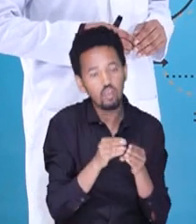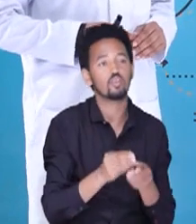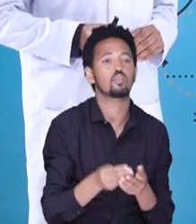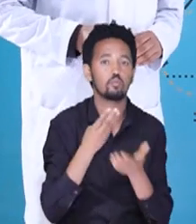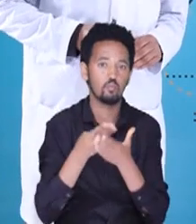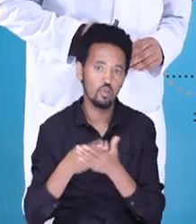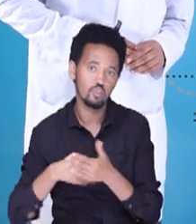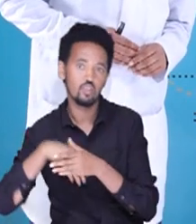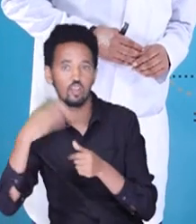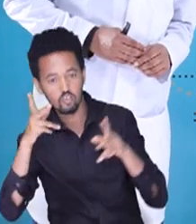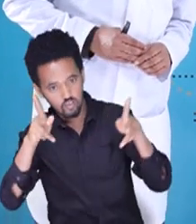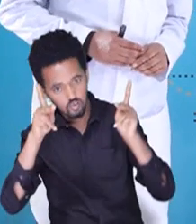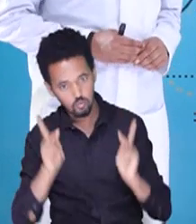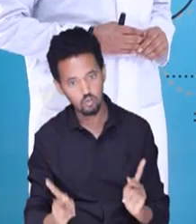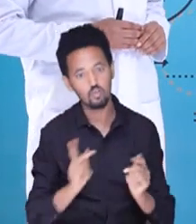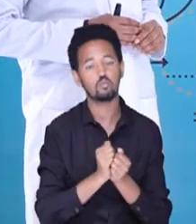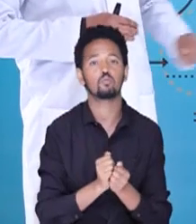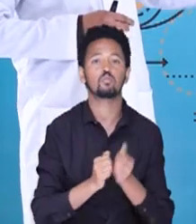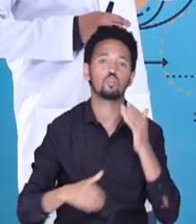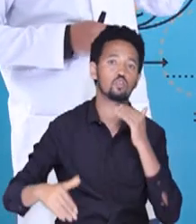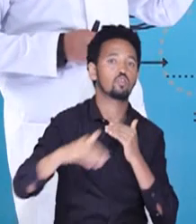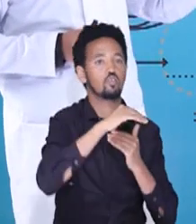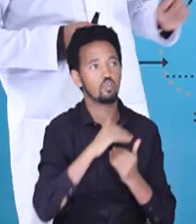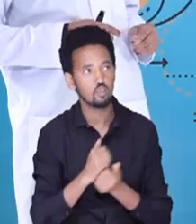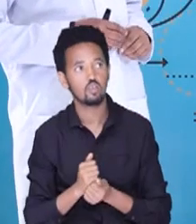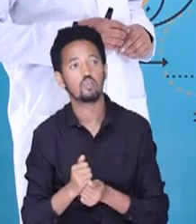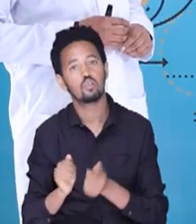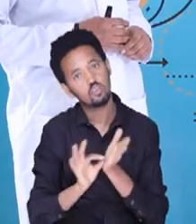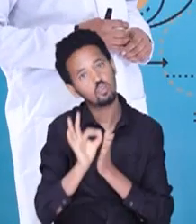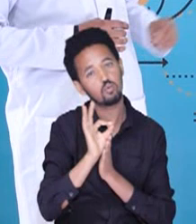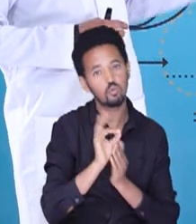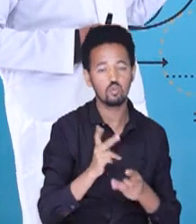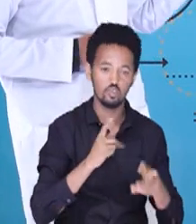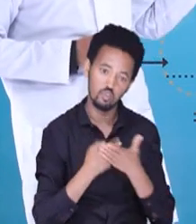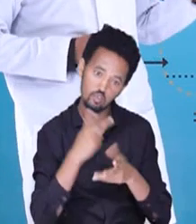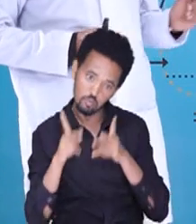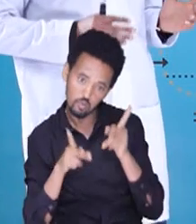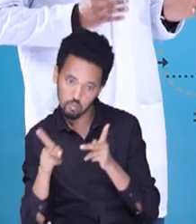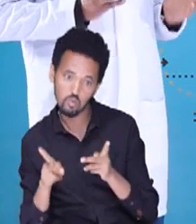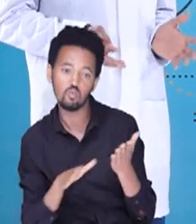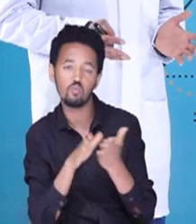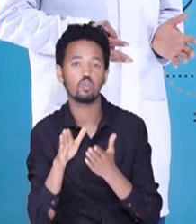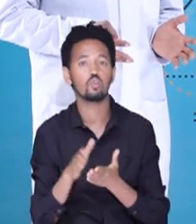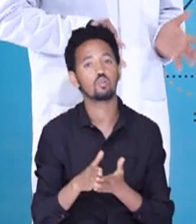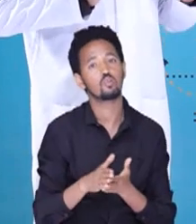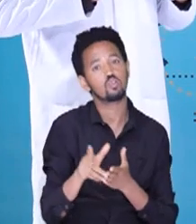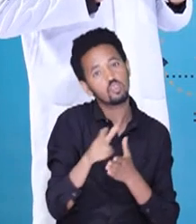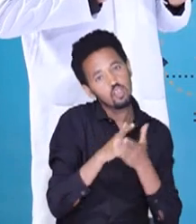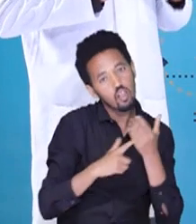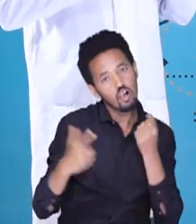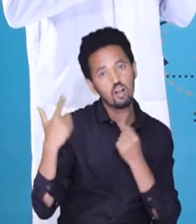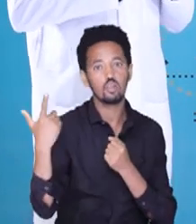without the parliament approval in a number of ways which his people felt were illegal.